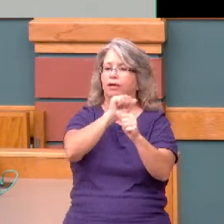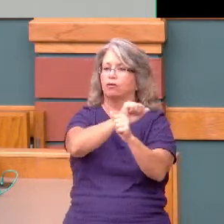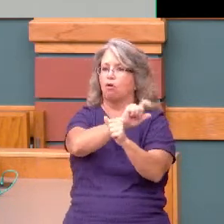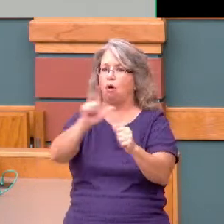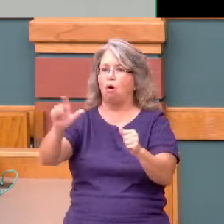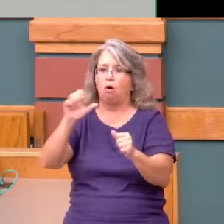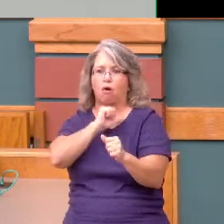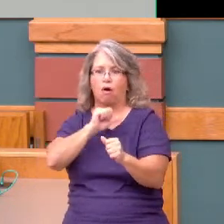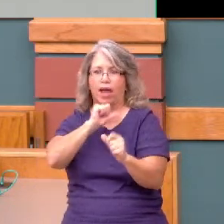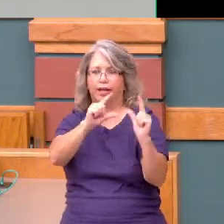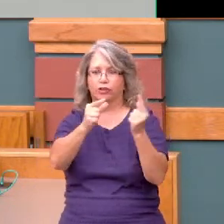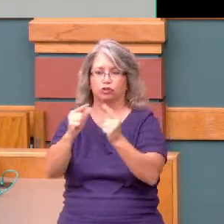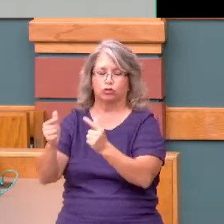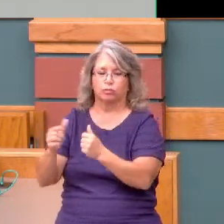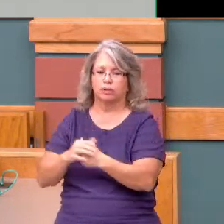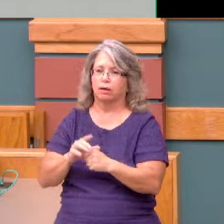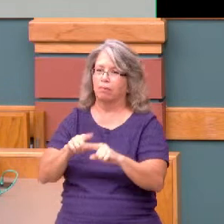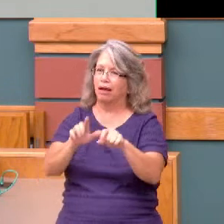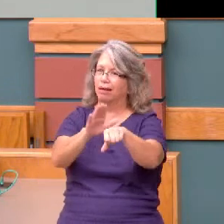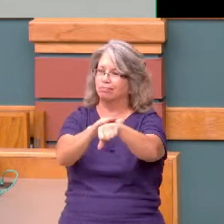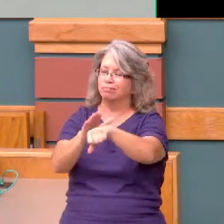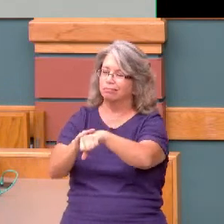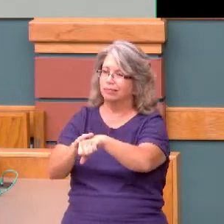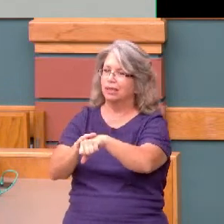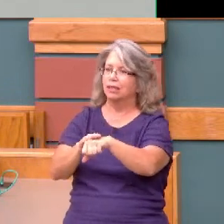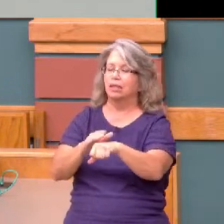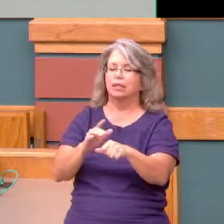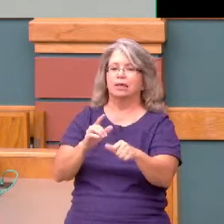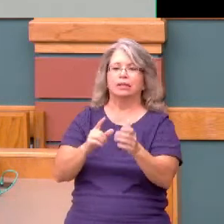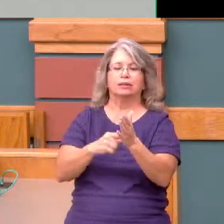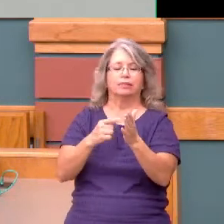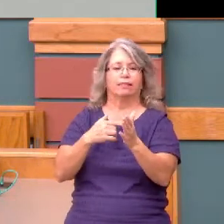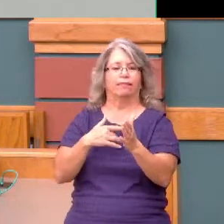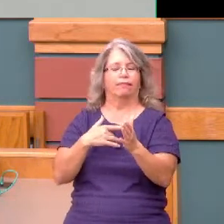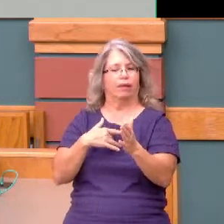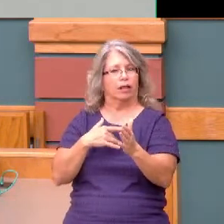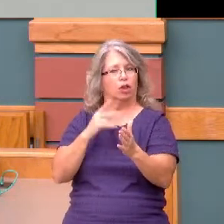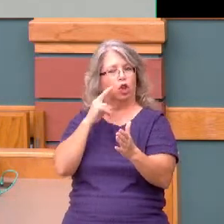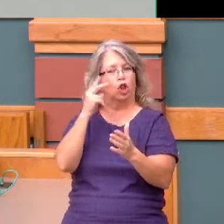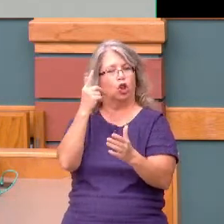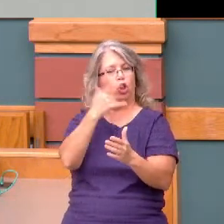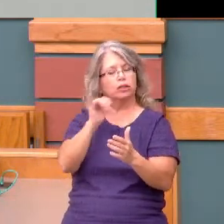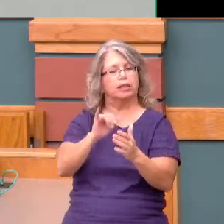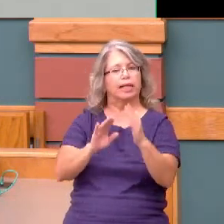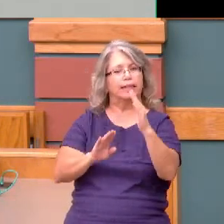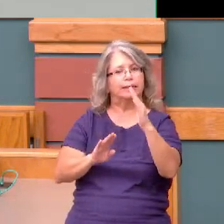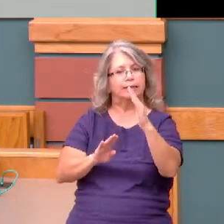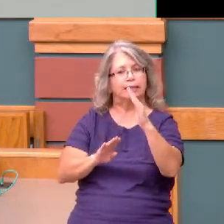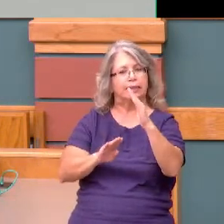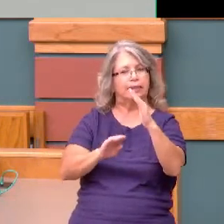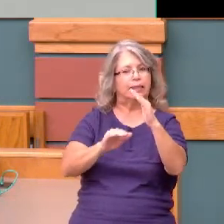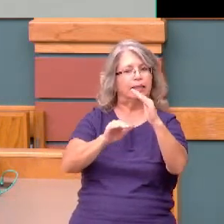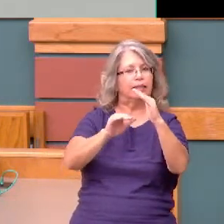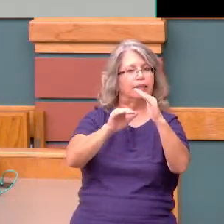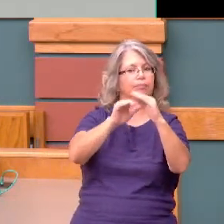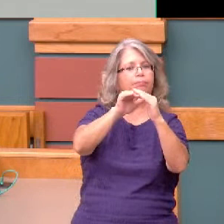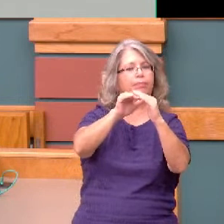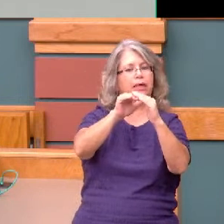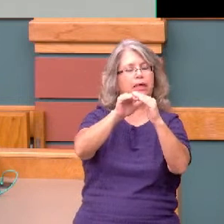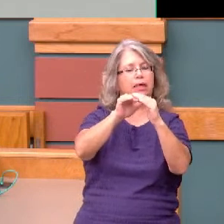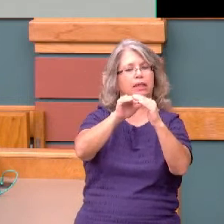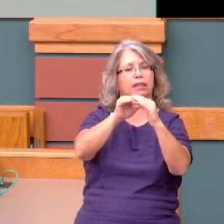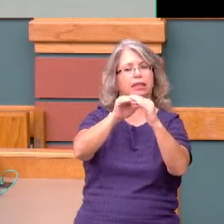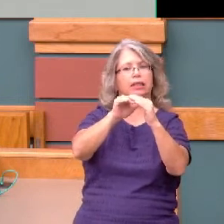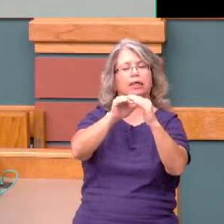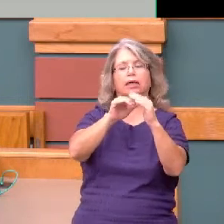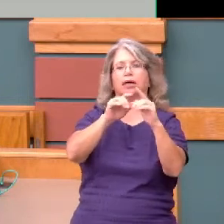look like they're peaking, then we get another day of data, and then it doesn't look like they're peaking again. But this is the first time we've seen this in several weeks, so that's a good sign